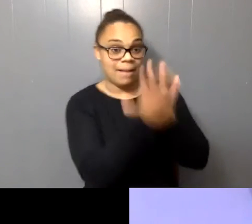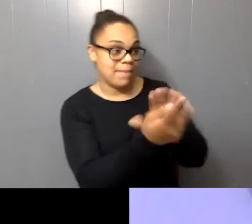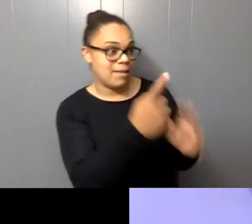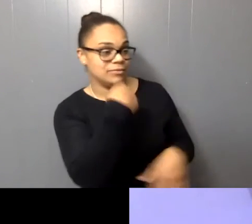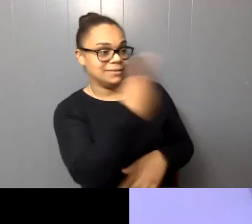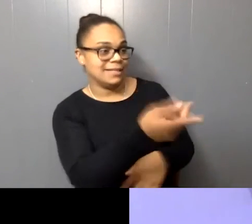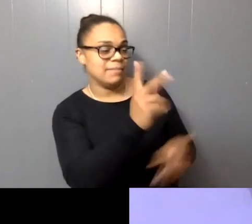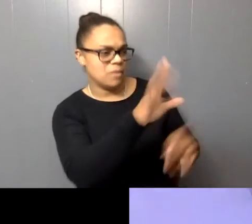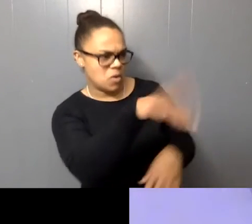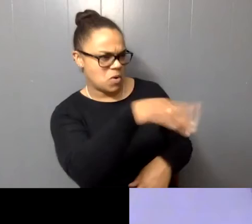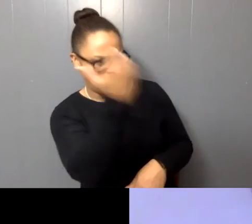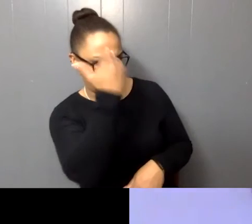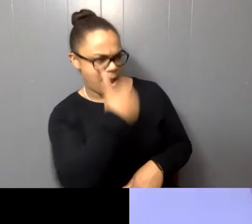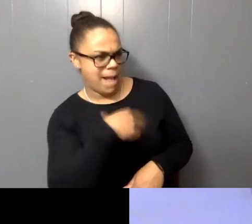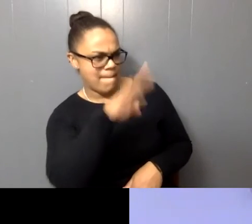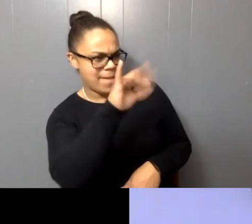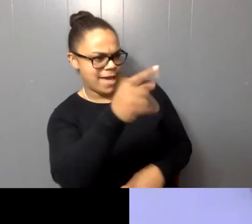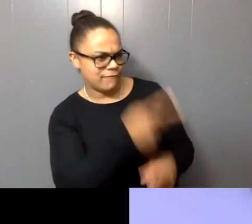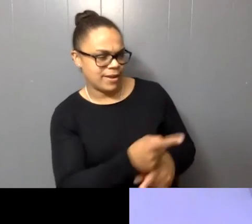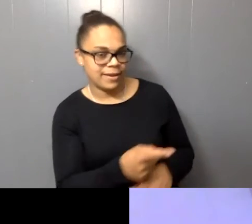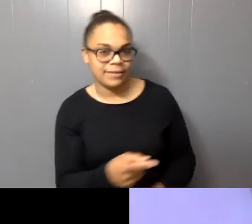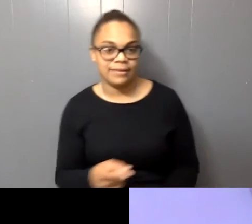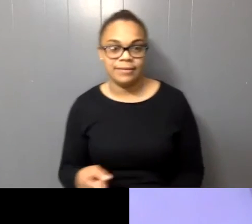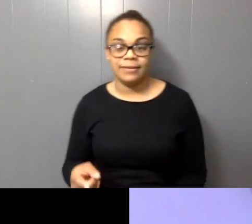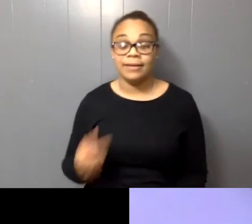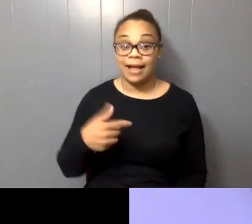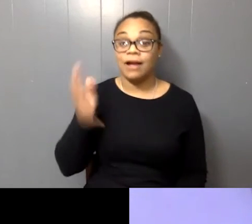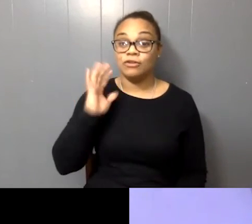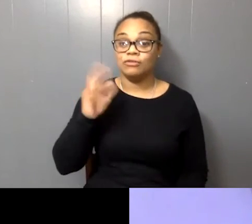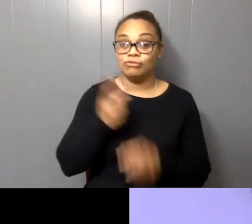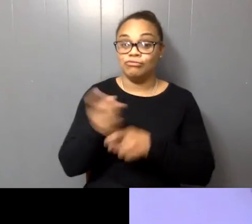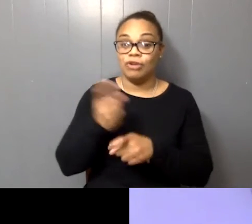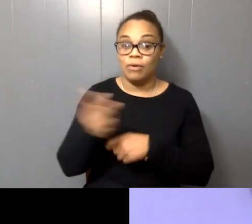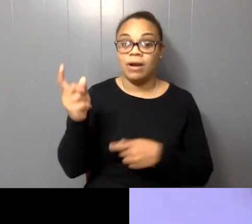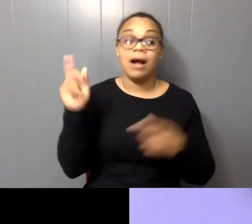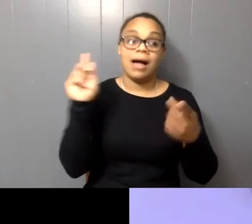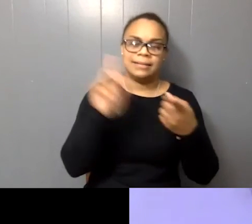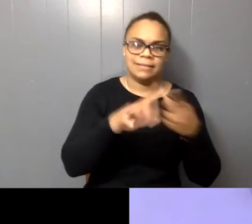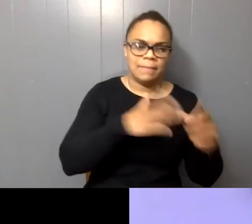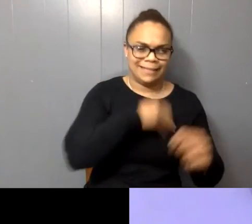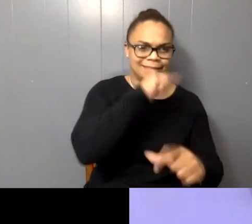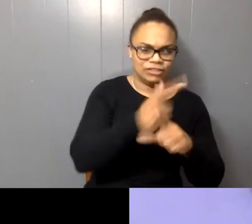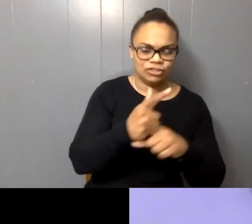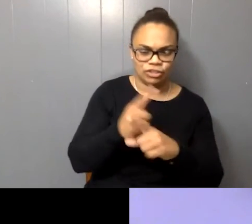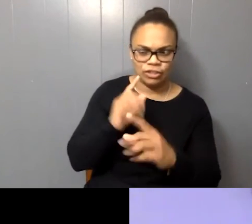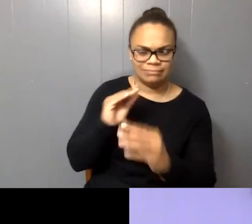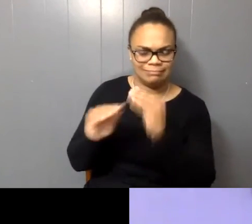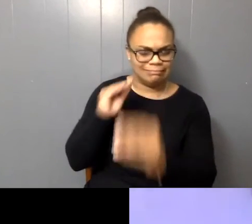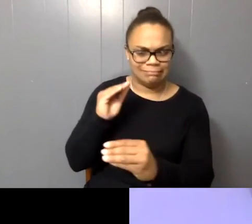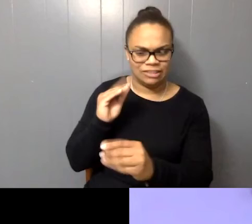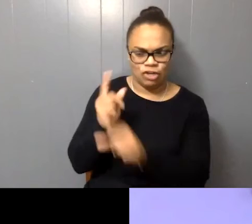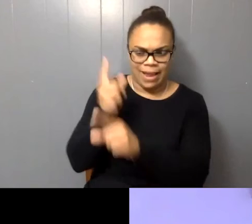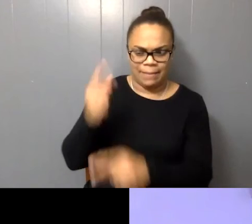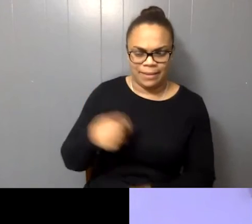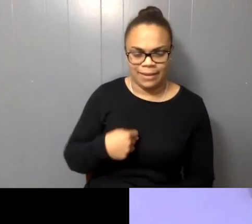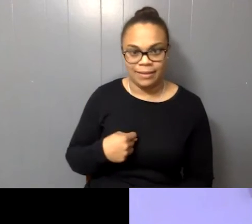this, and that. And I used to actually make jokes until my sister corrected me. But when it came to the community, when it came to the pansexual